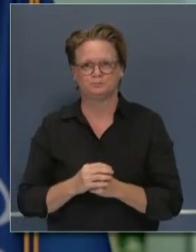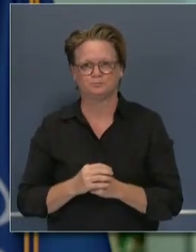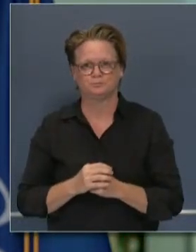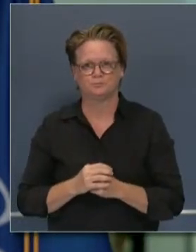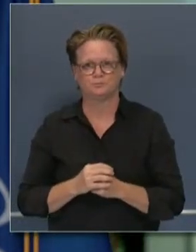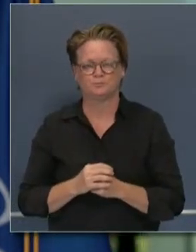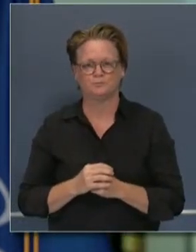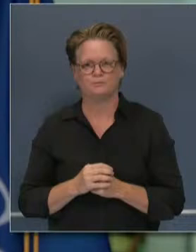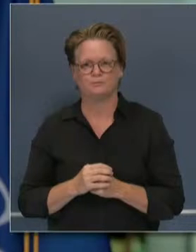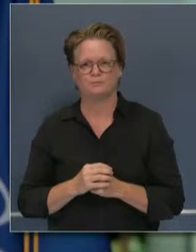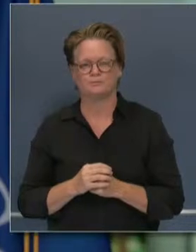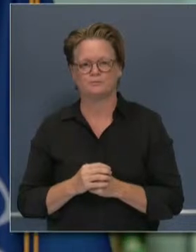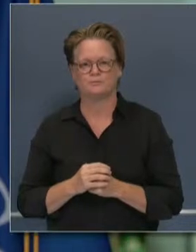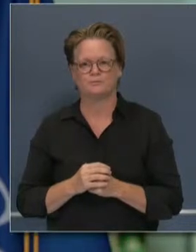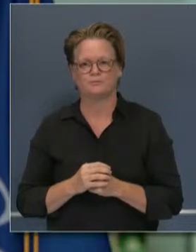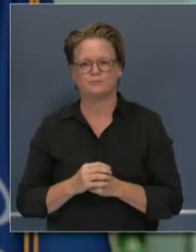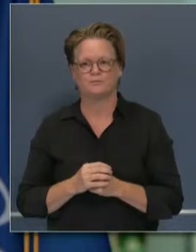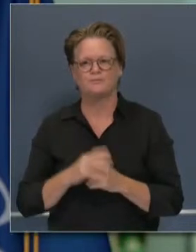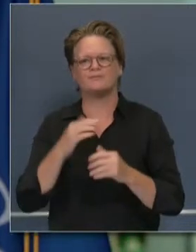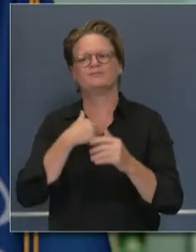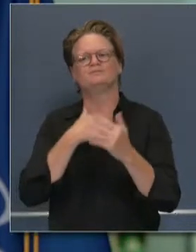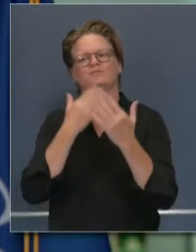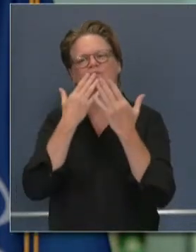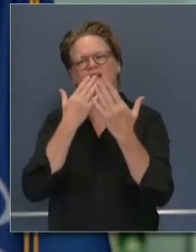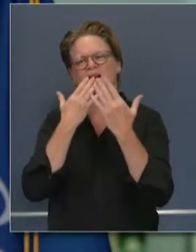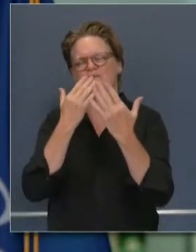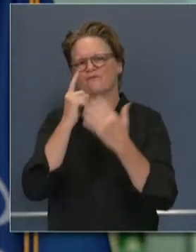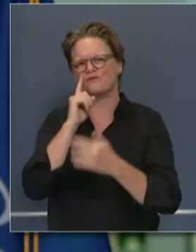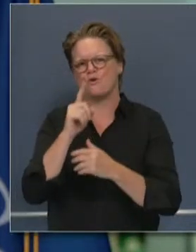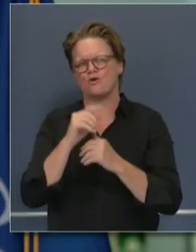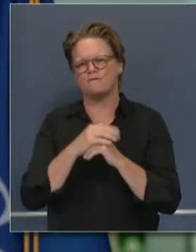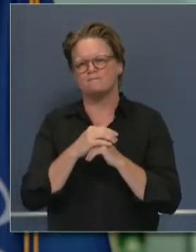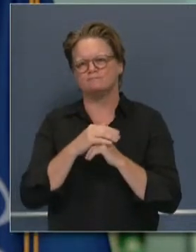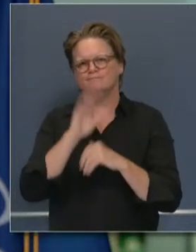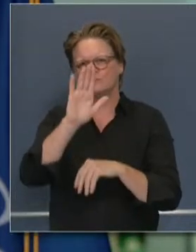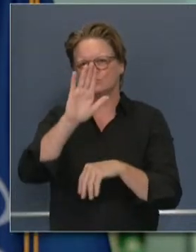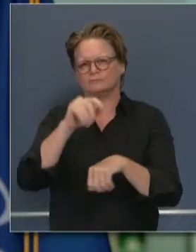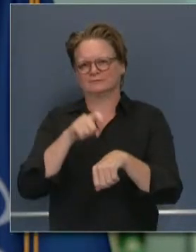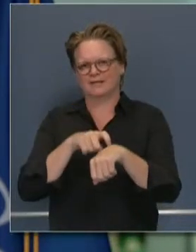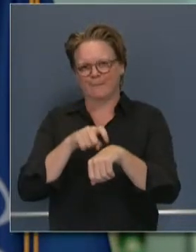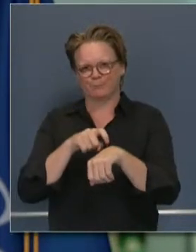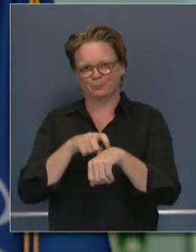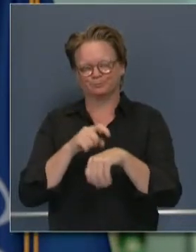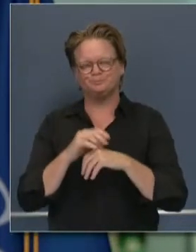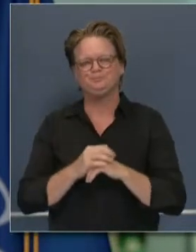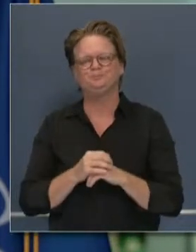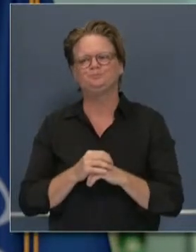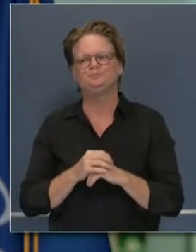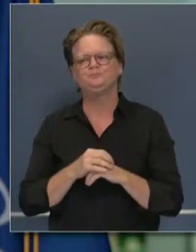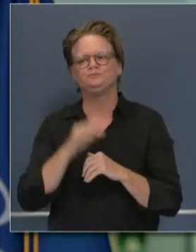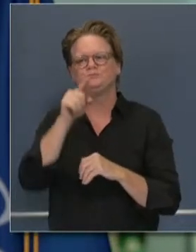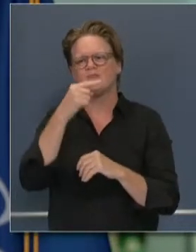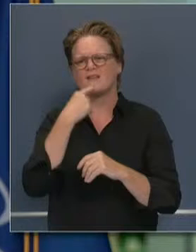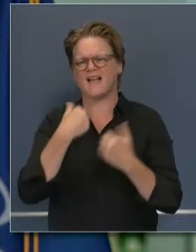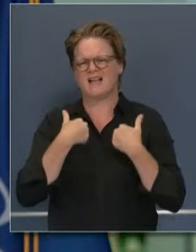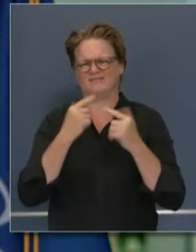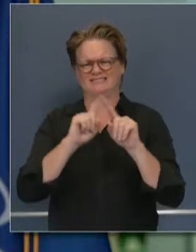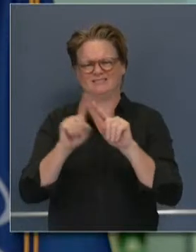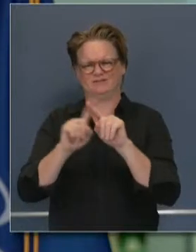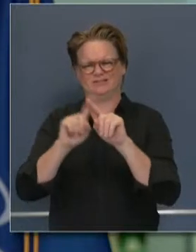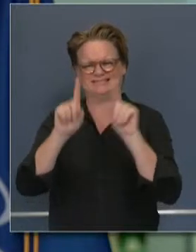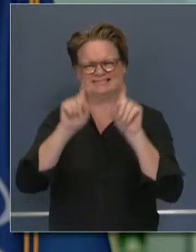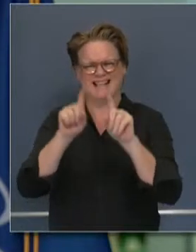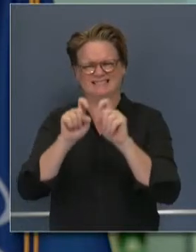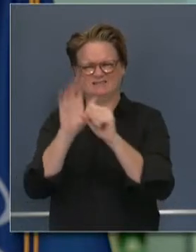Hi, Governor. Thanks for taking our questions. In Orange County, there's at least 5 state testing sites, and you had